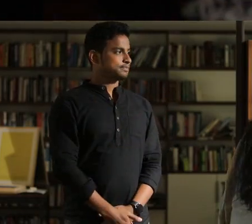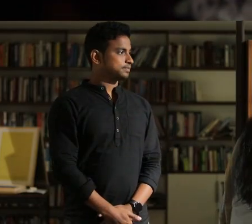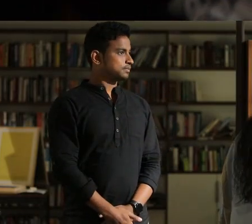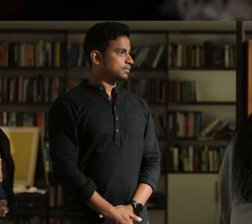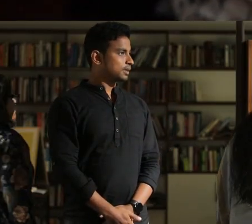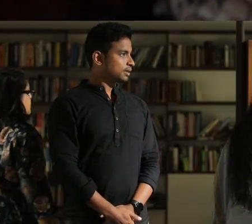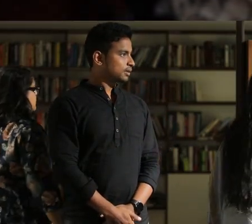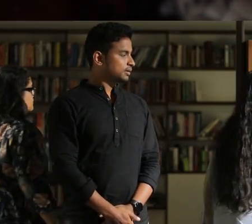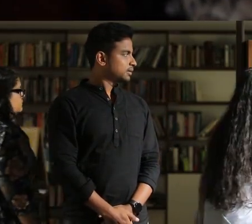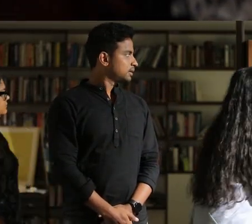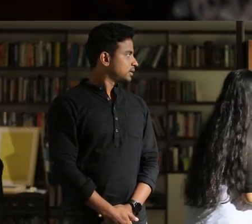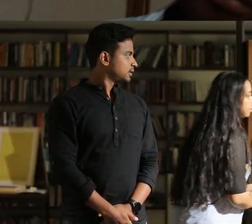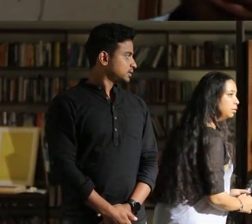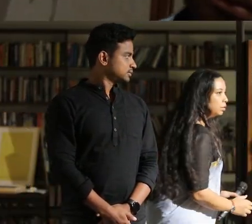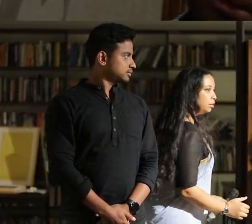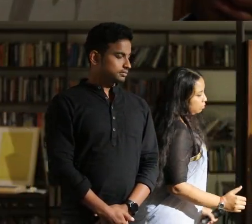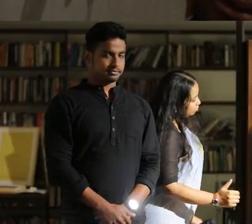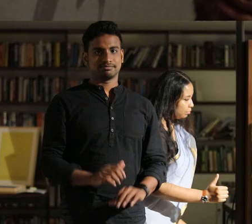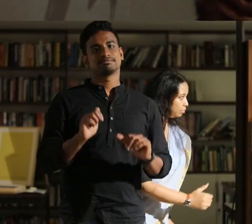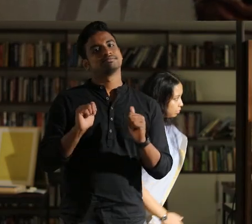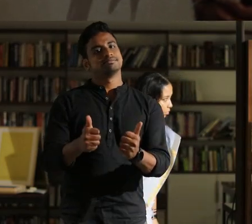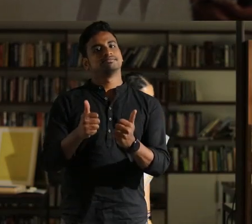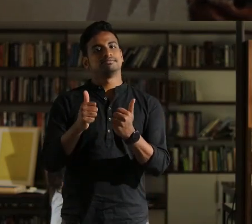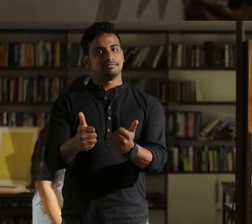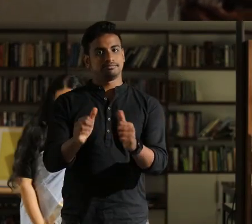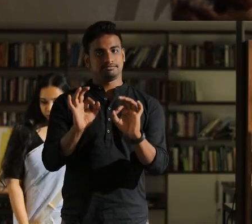Yeah, okay. Yeah. All right. Got it.